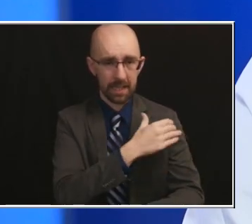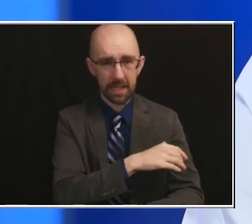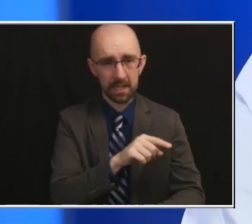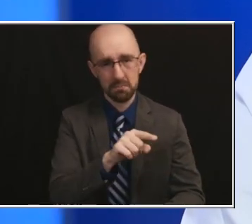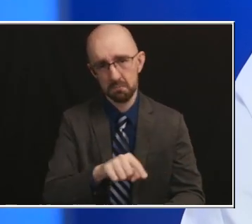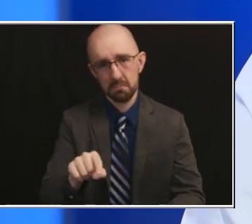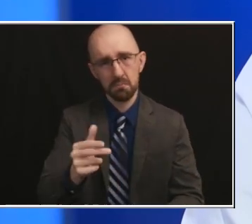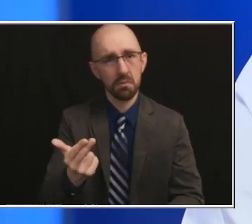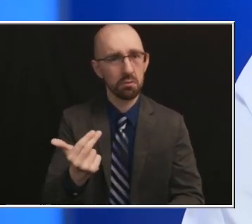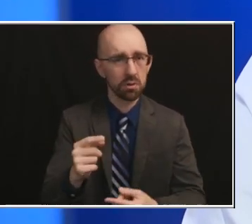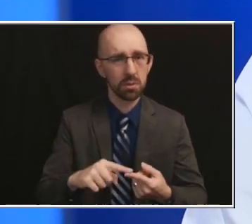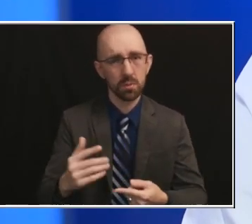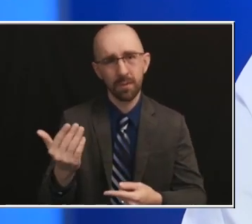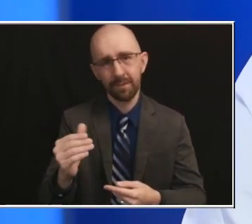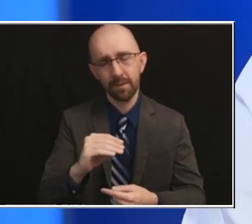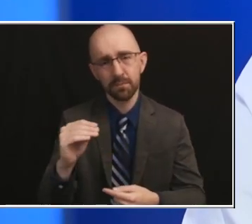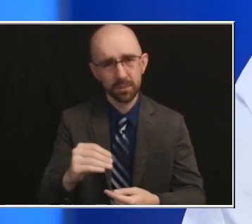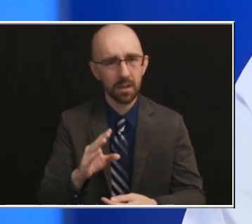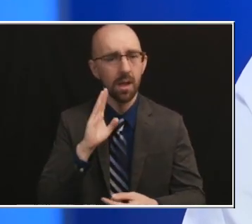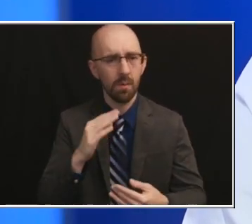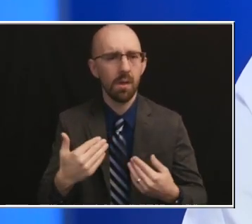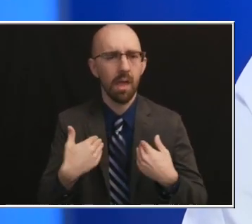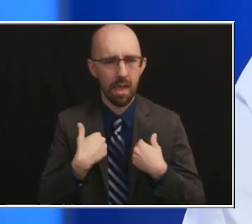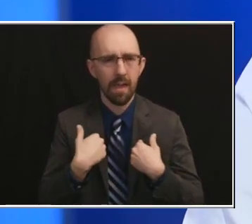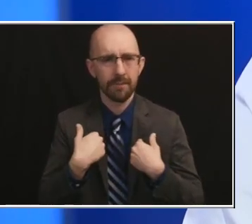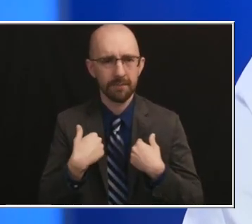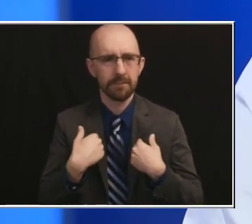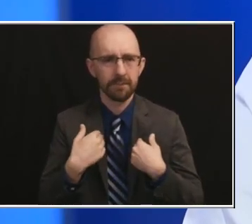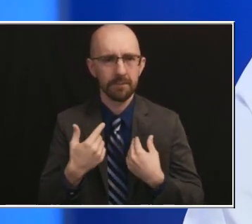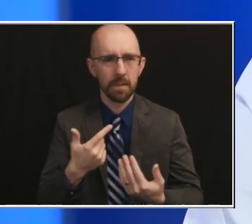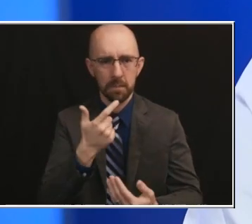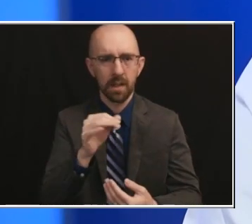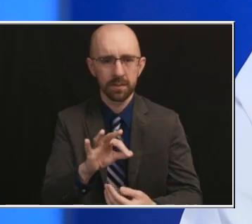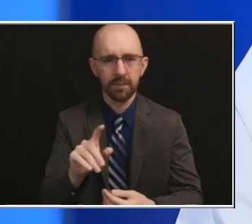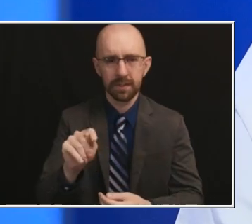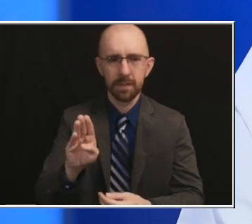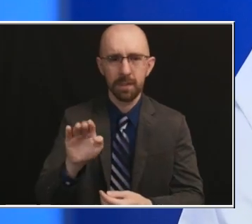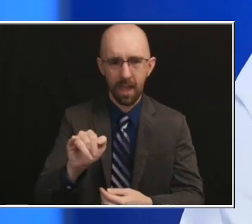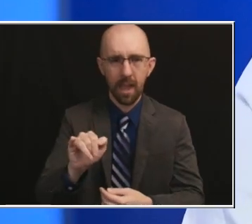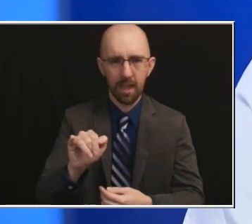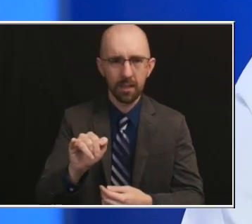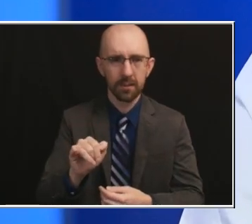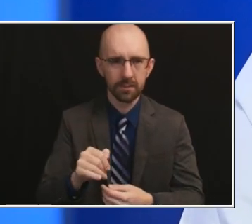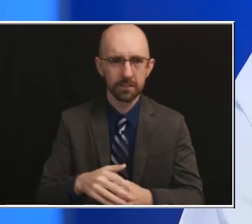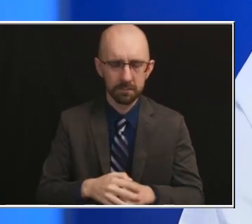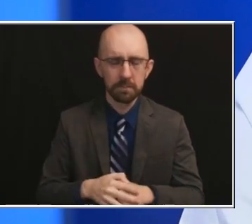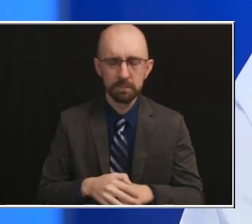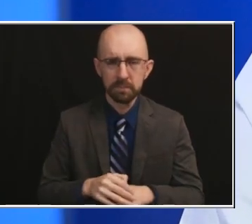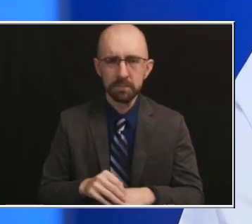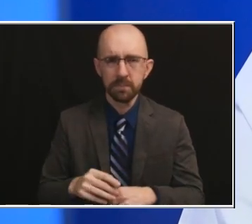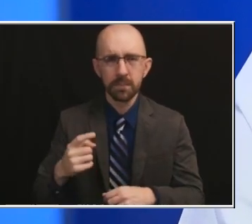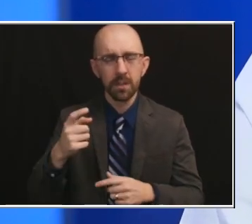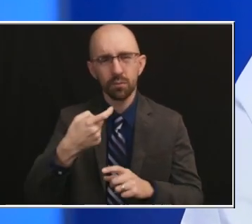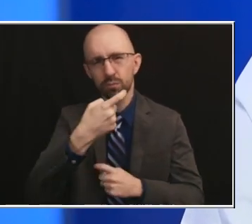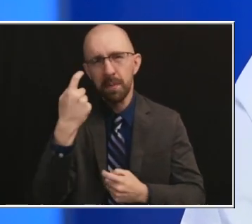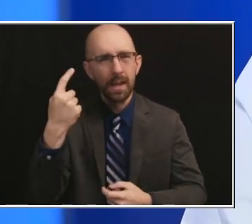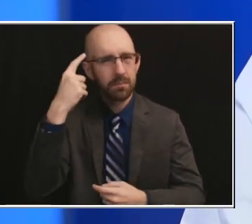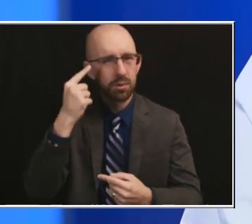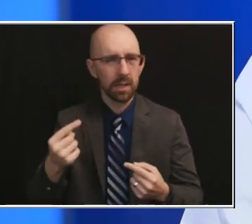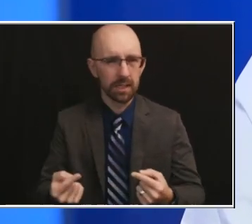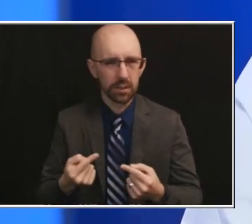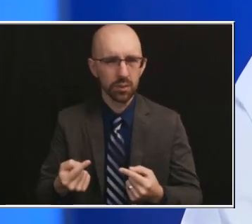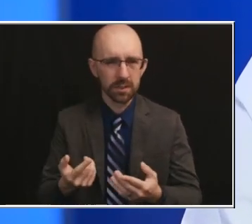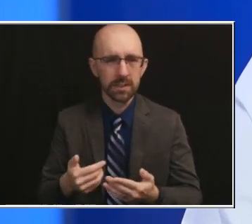15%, they will have it because of TBI, prior TBI. So the highest incidence or prevalence